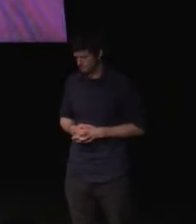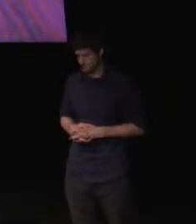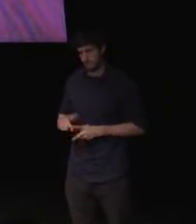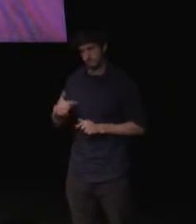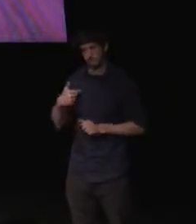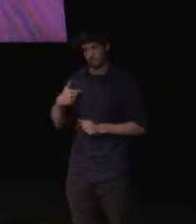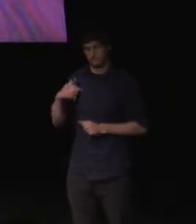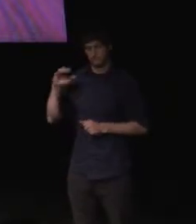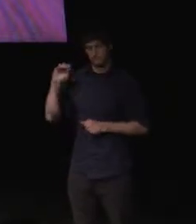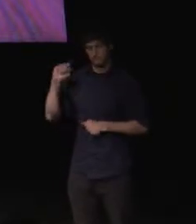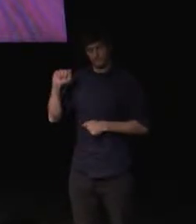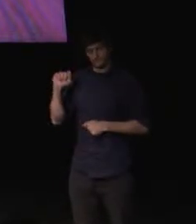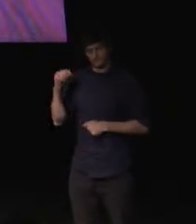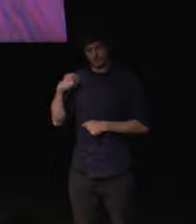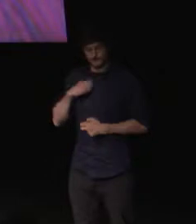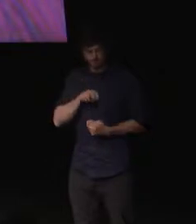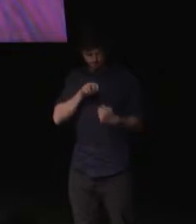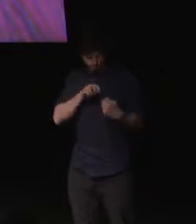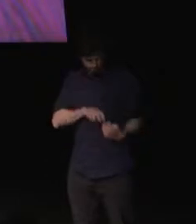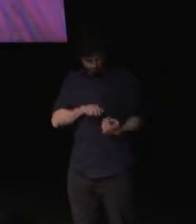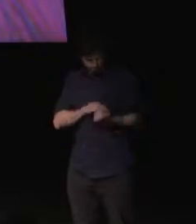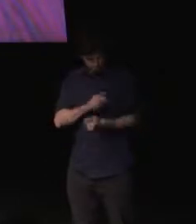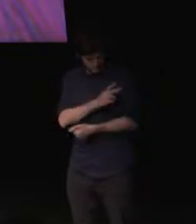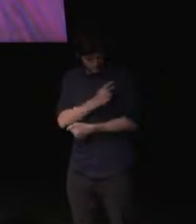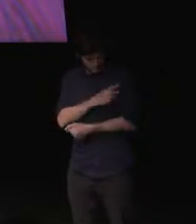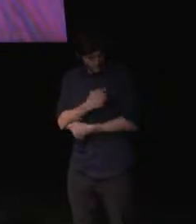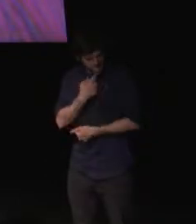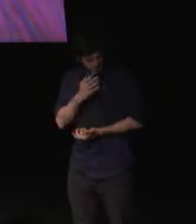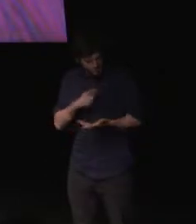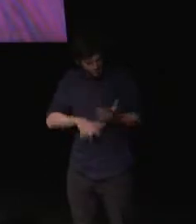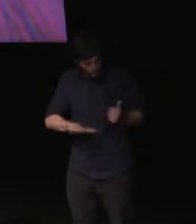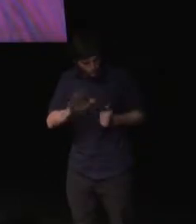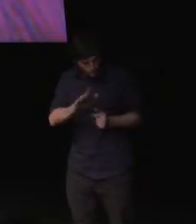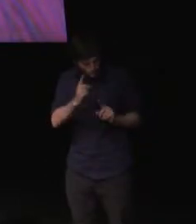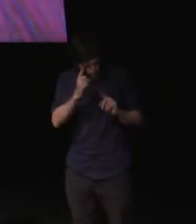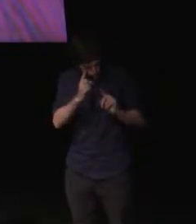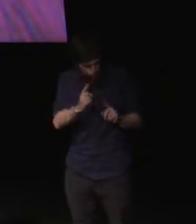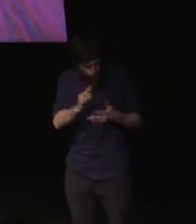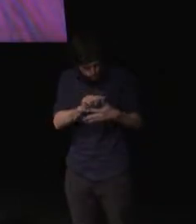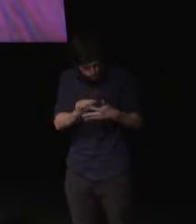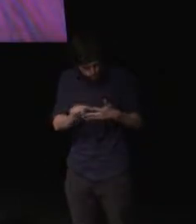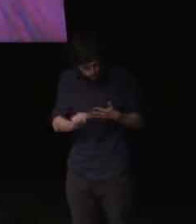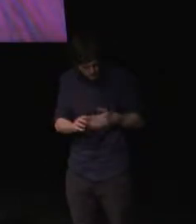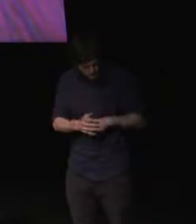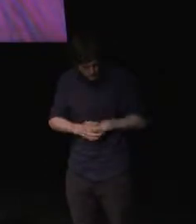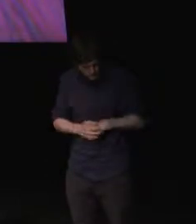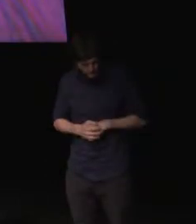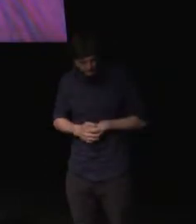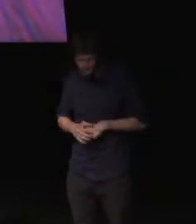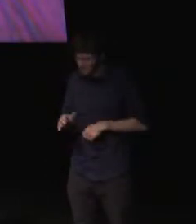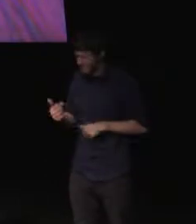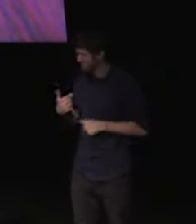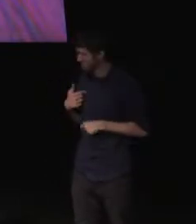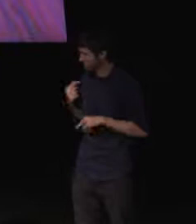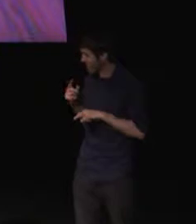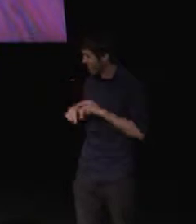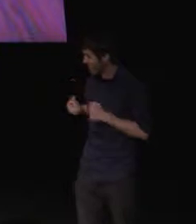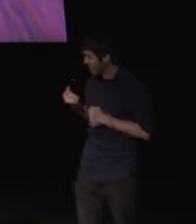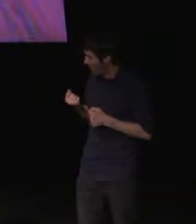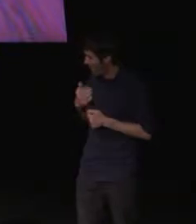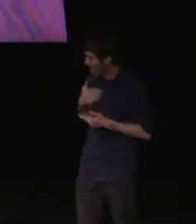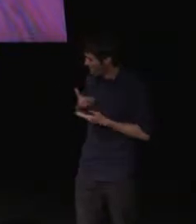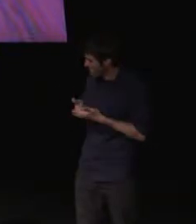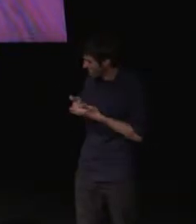and we'll say, okay, what are your goals? And they might say, I can't hold my baby, I can't bring a fork